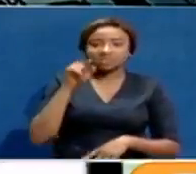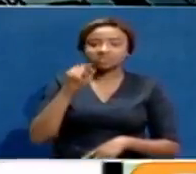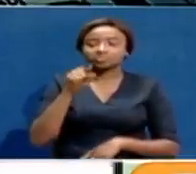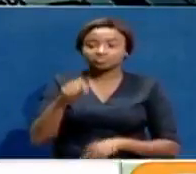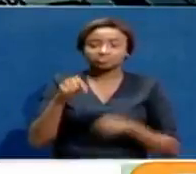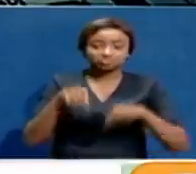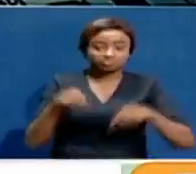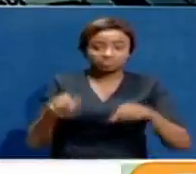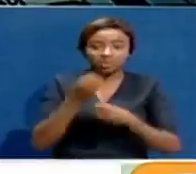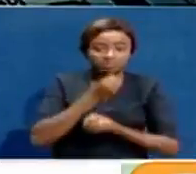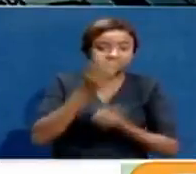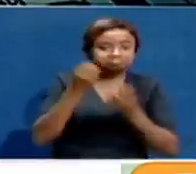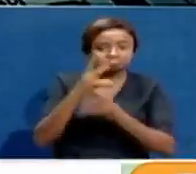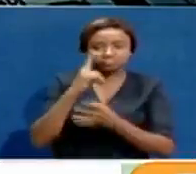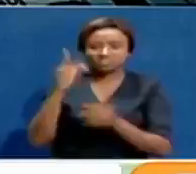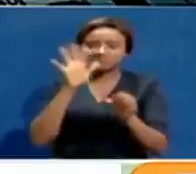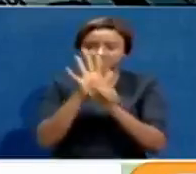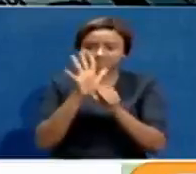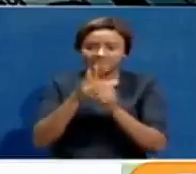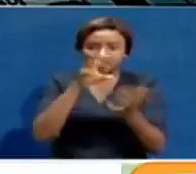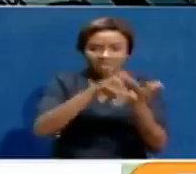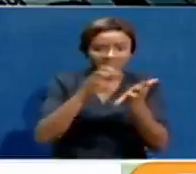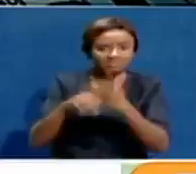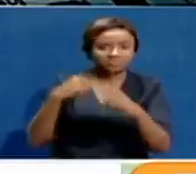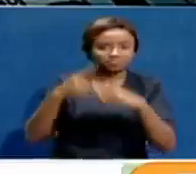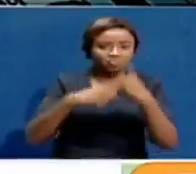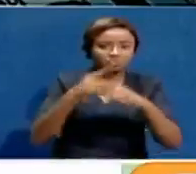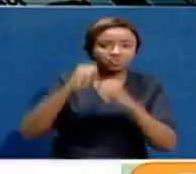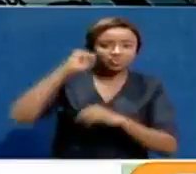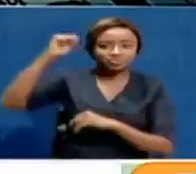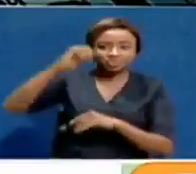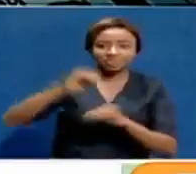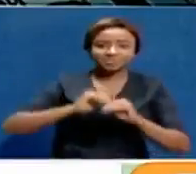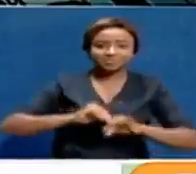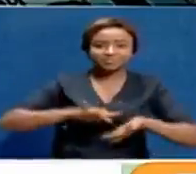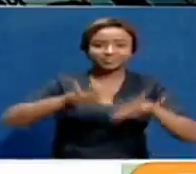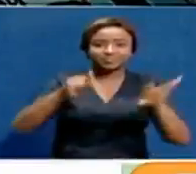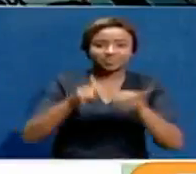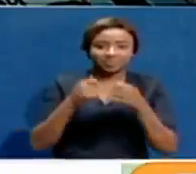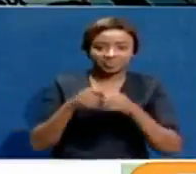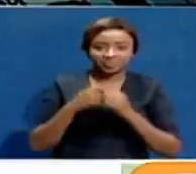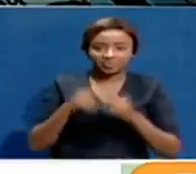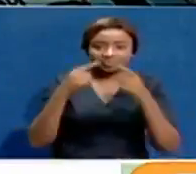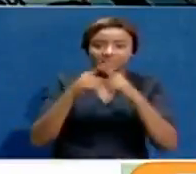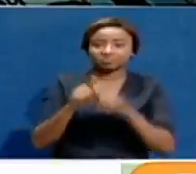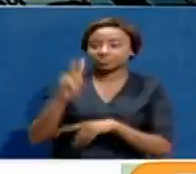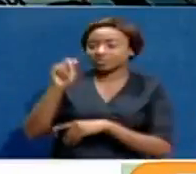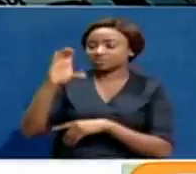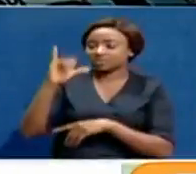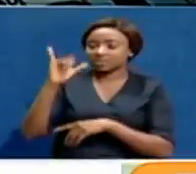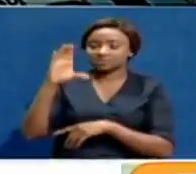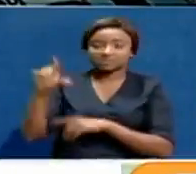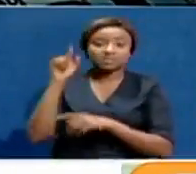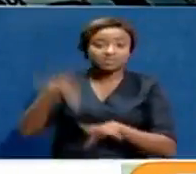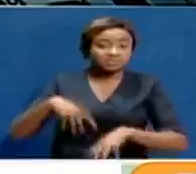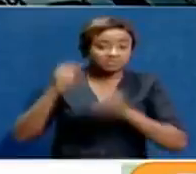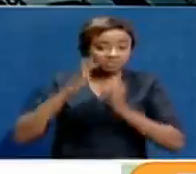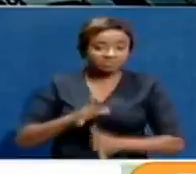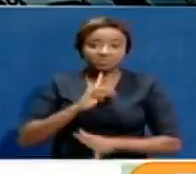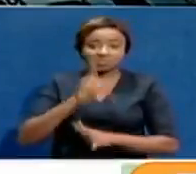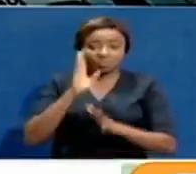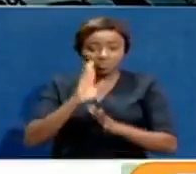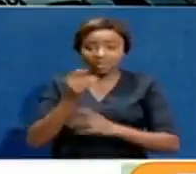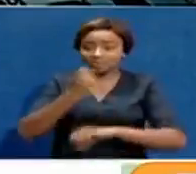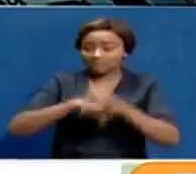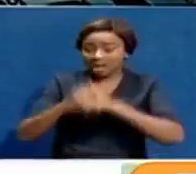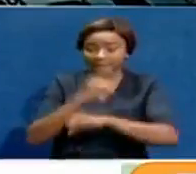the alarm of increasing cases of political intolerance around the country. NCIC Chairperson Reverend Samuel Kobia says the commission will be taking